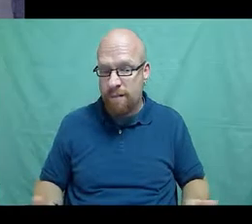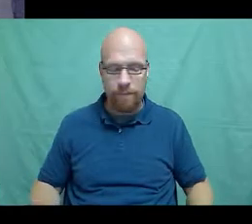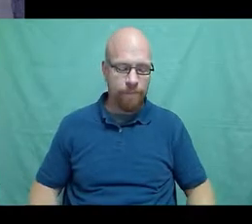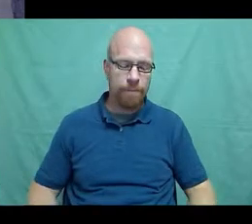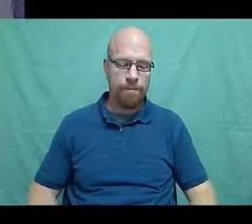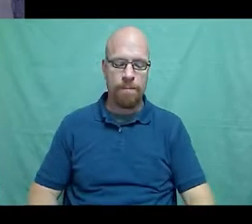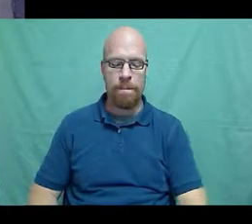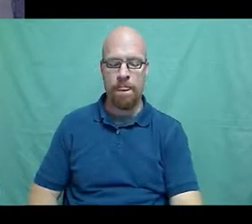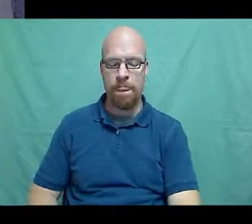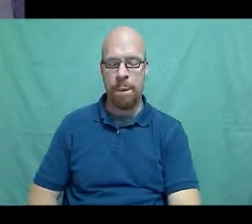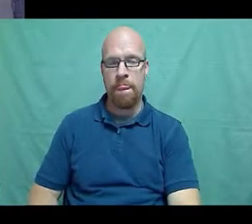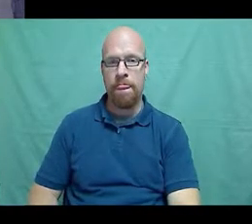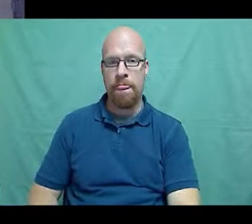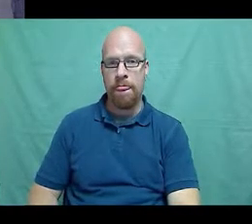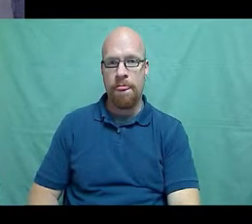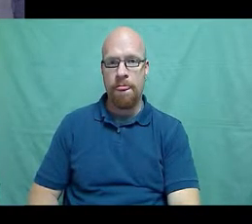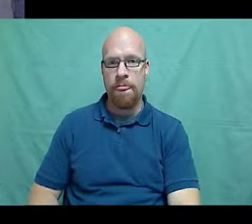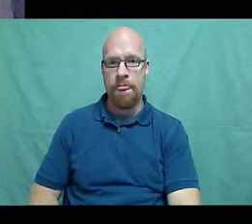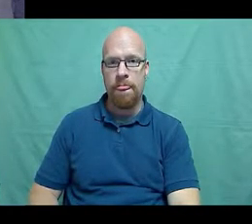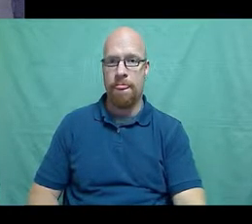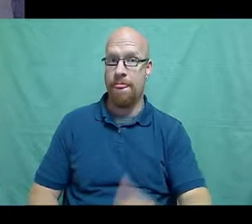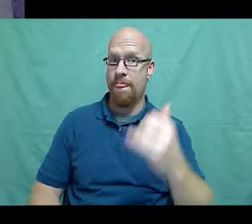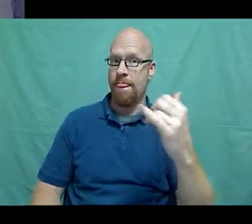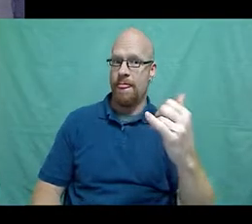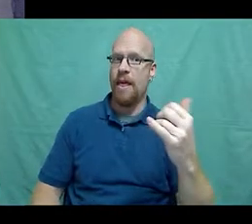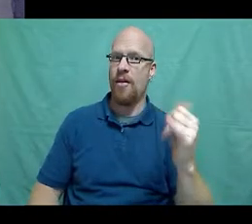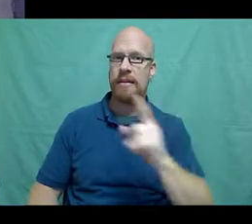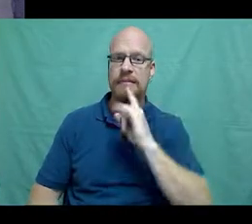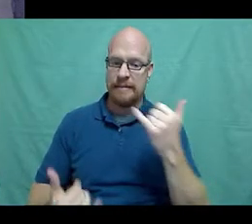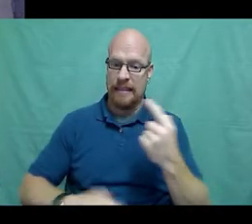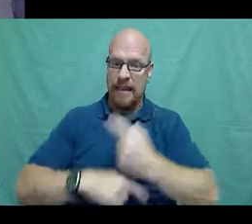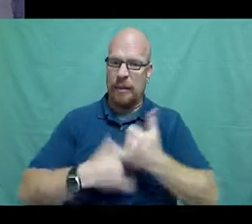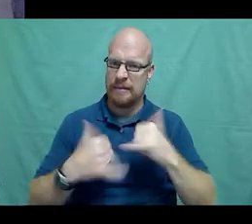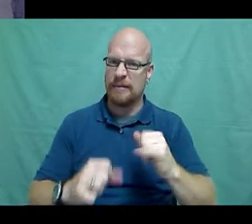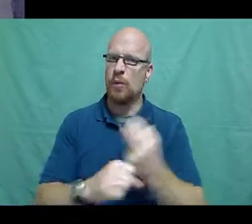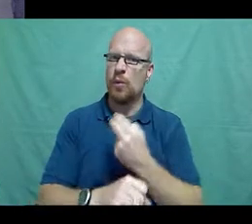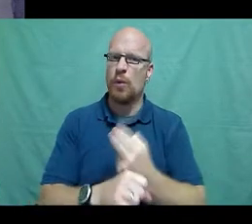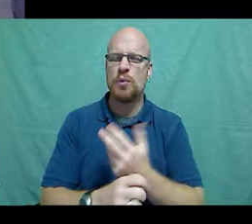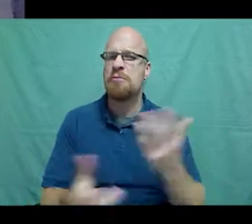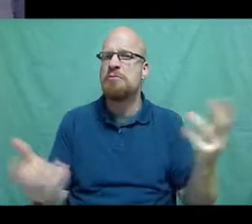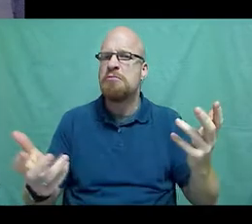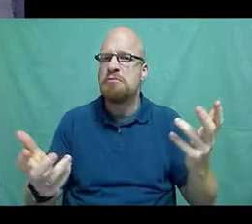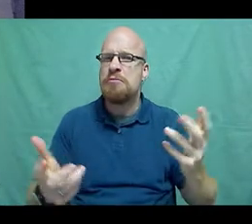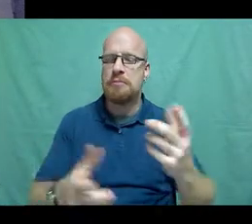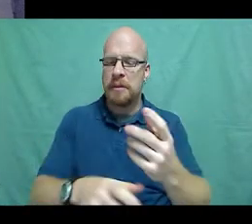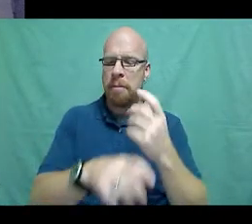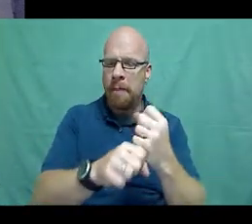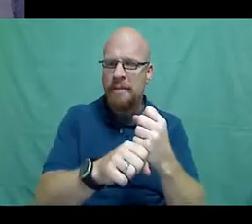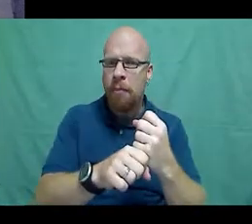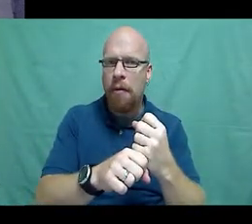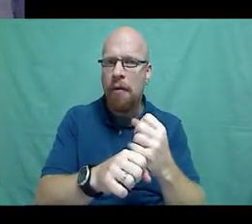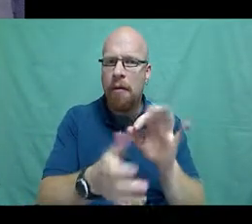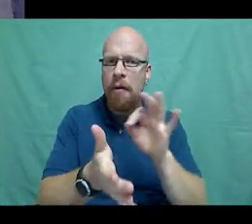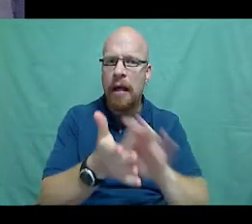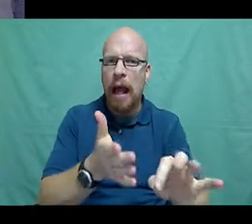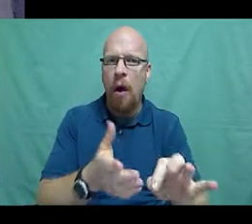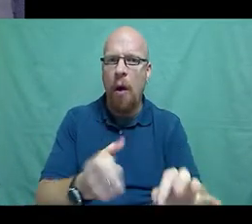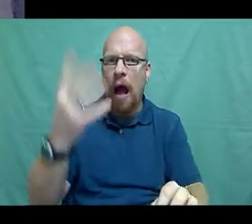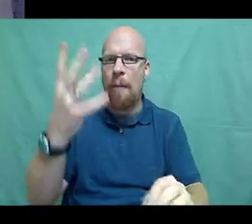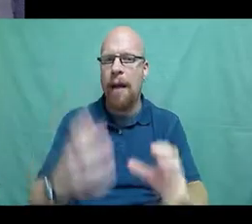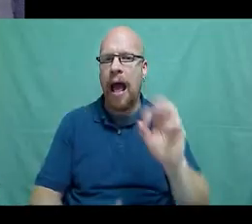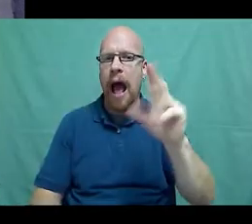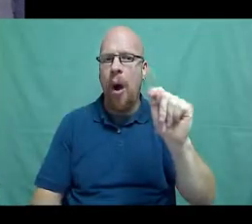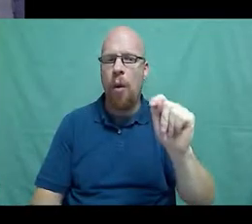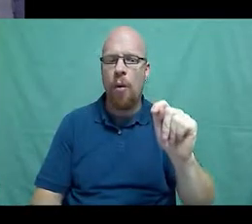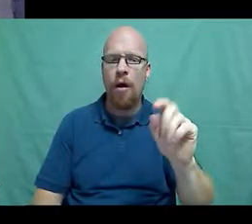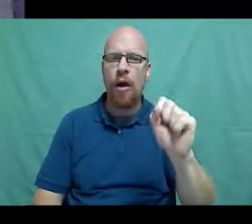They used what they had back then. They didn't have paper or pencils. Now, the tally system was developed a long time ago, but we still use it